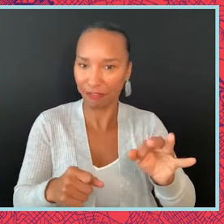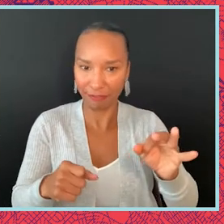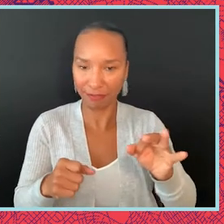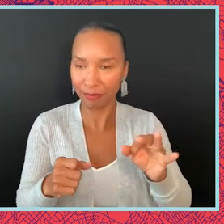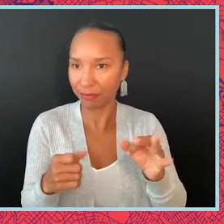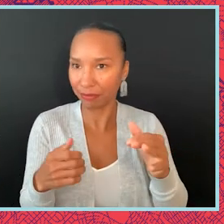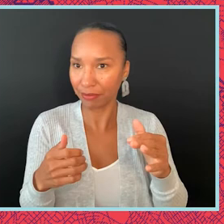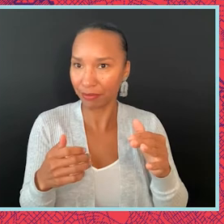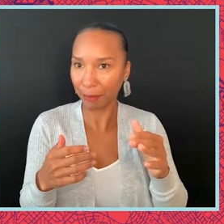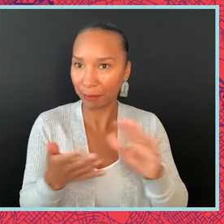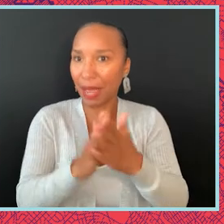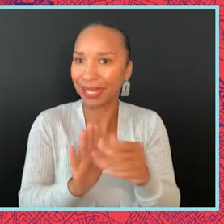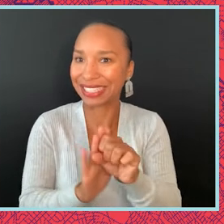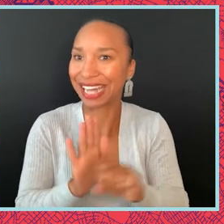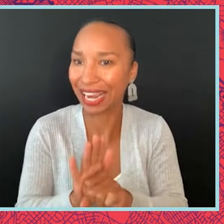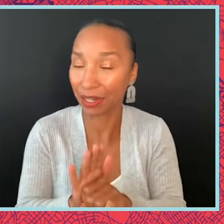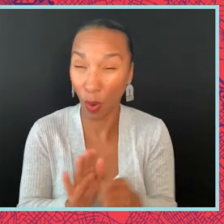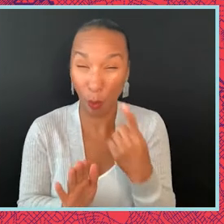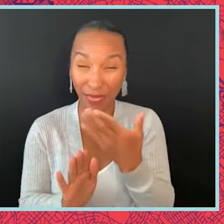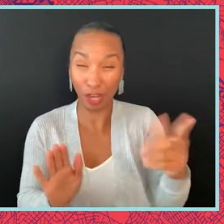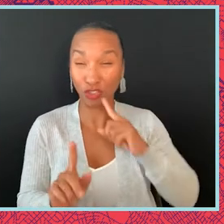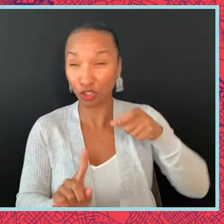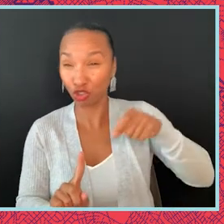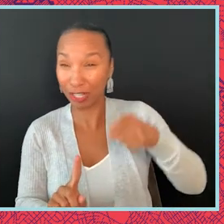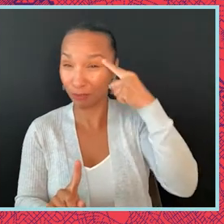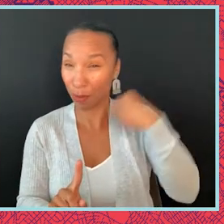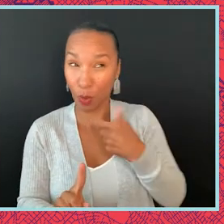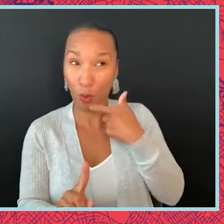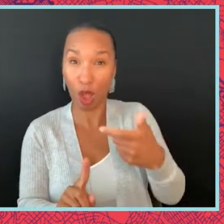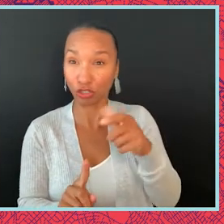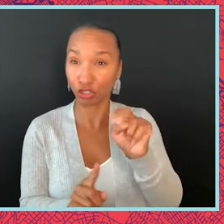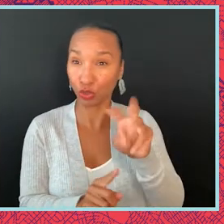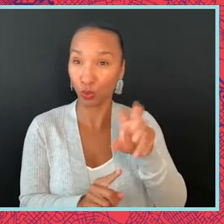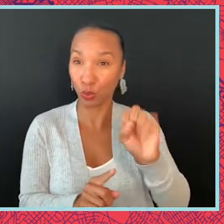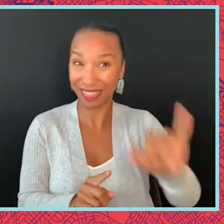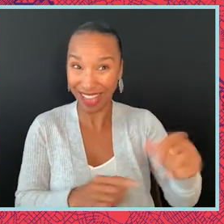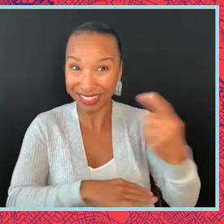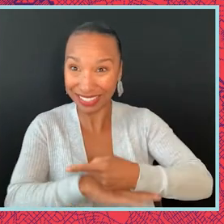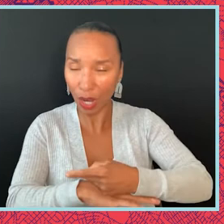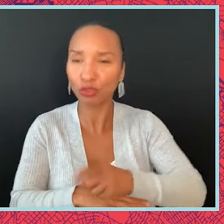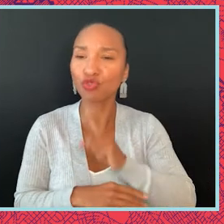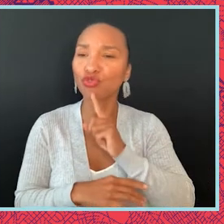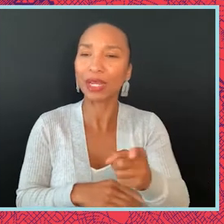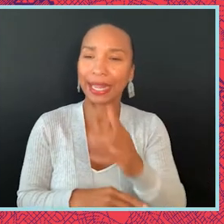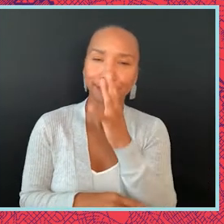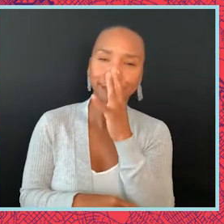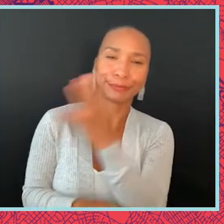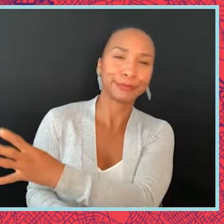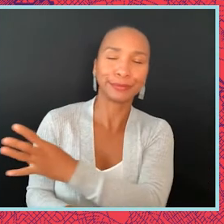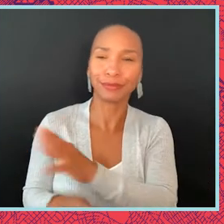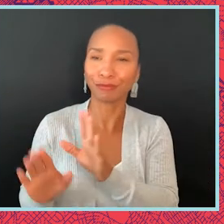statehood. And one of the very triggering things that for me to watch the news that day was the lack of regard to